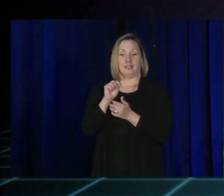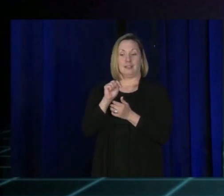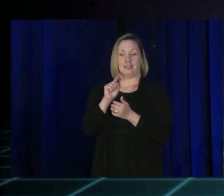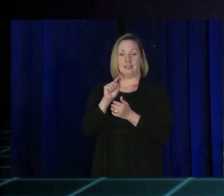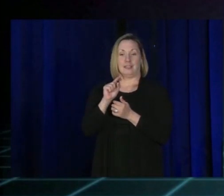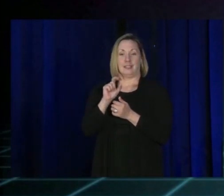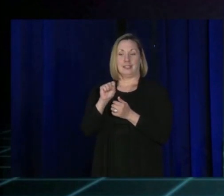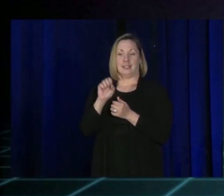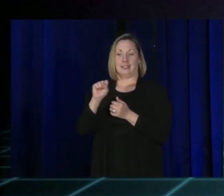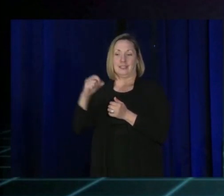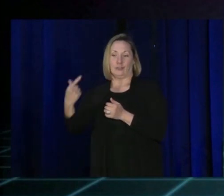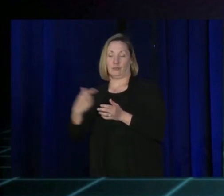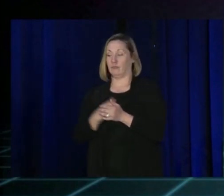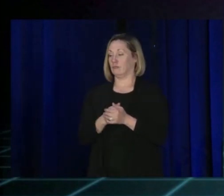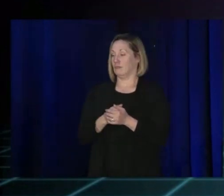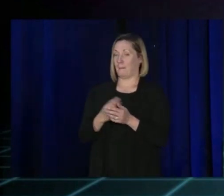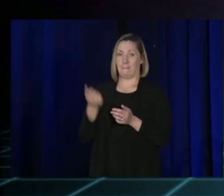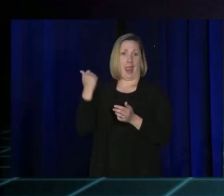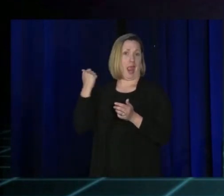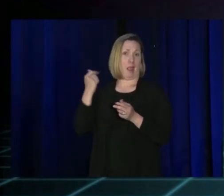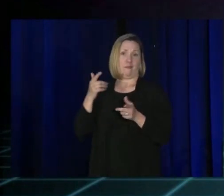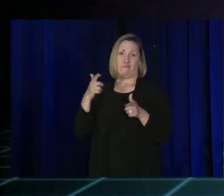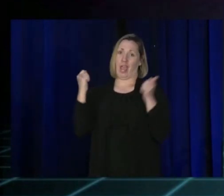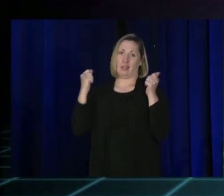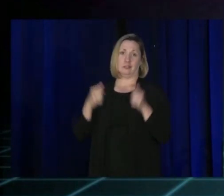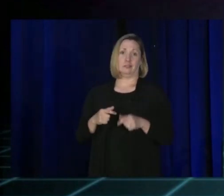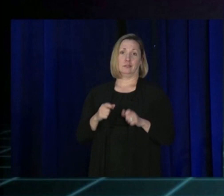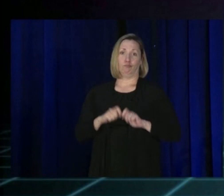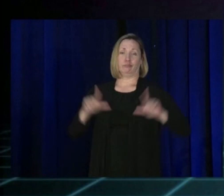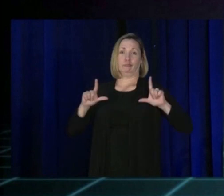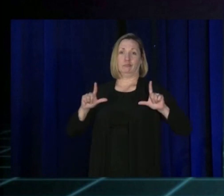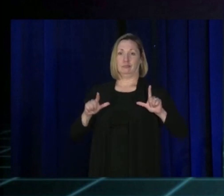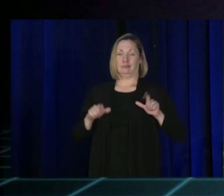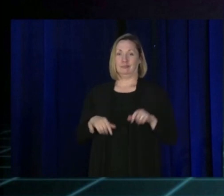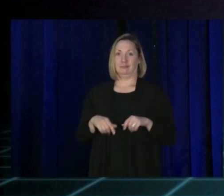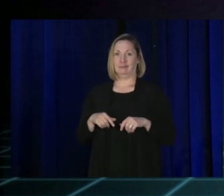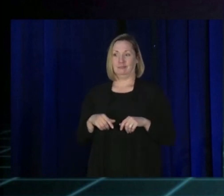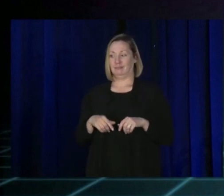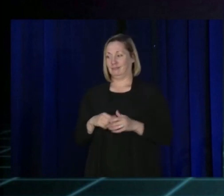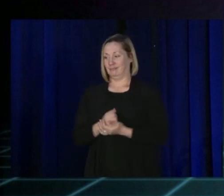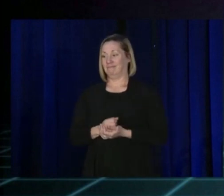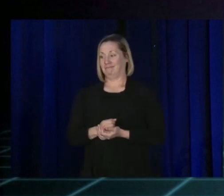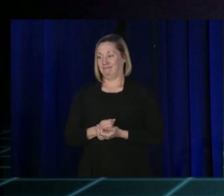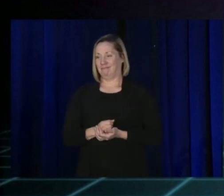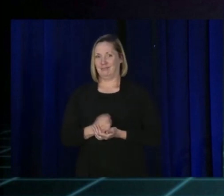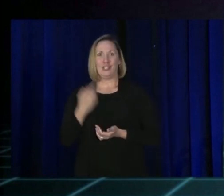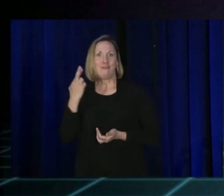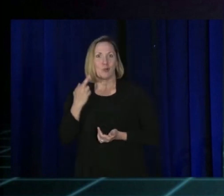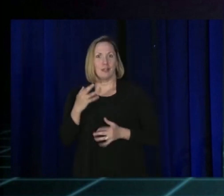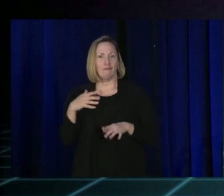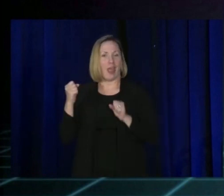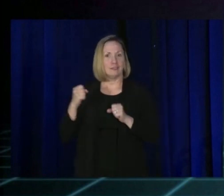up really, really fast. Let me refresh that again. It was so fast you couldn't even tell, right? So it responded in